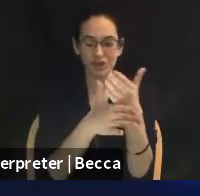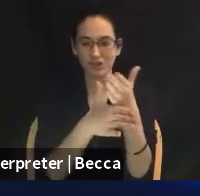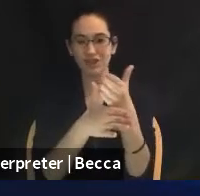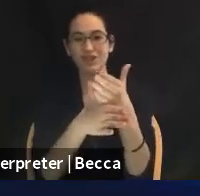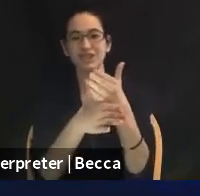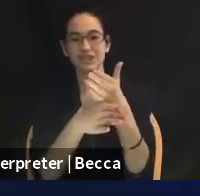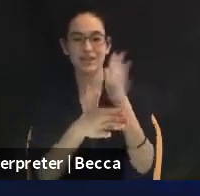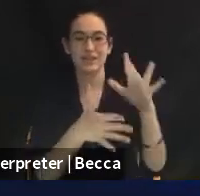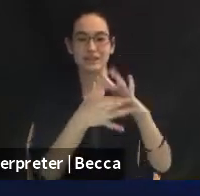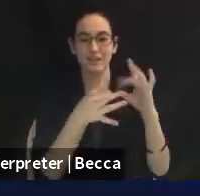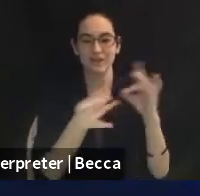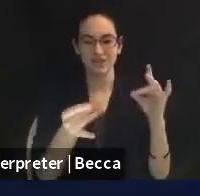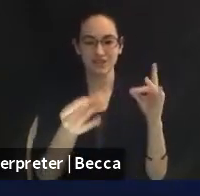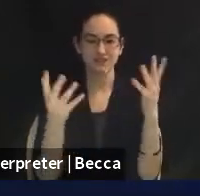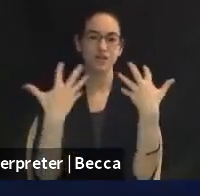Yeah.